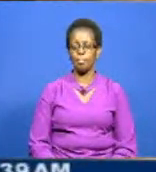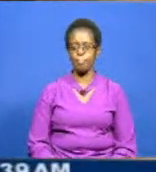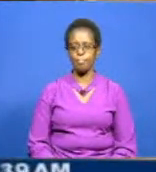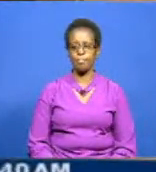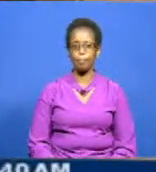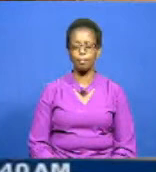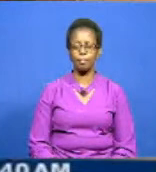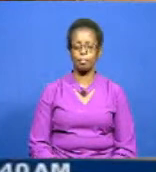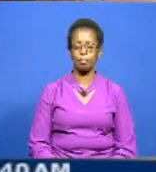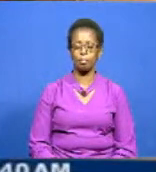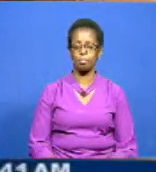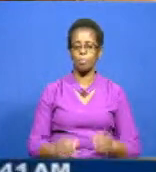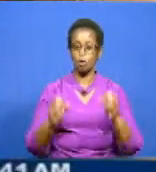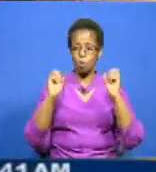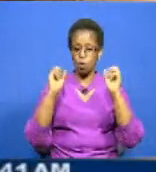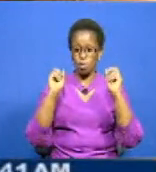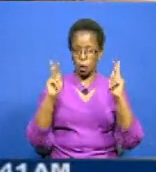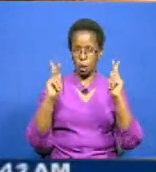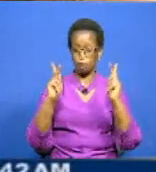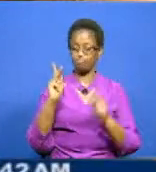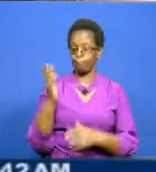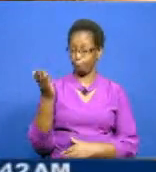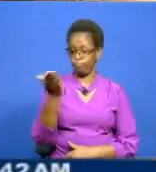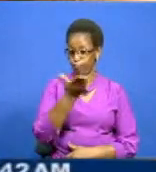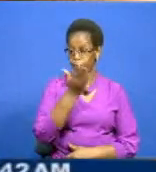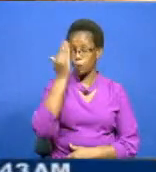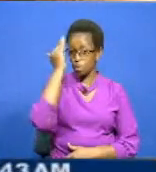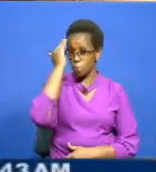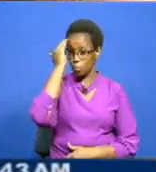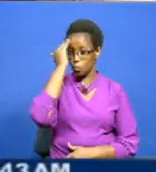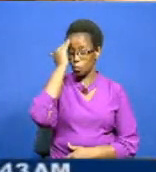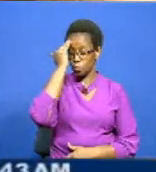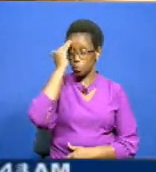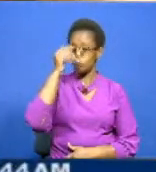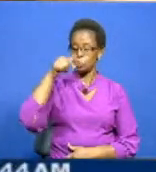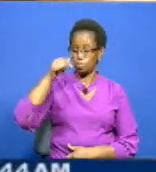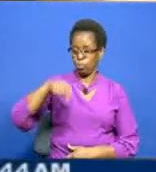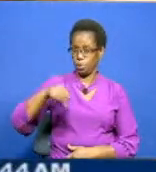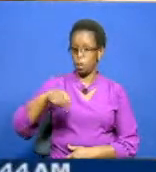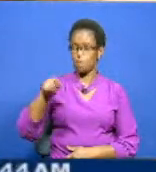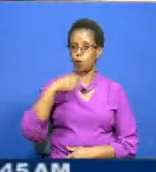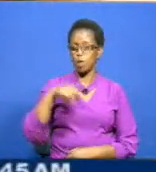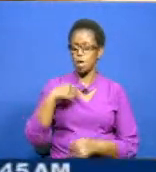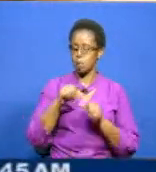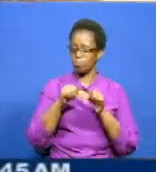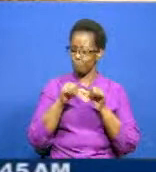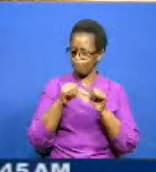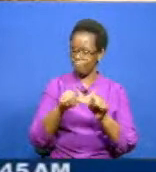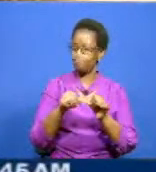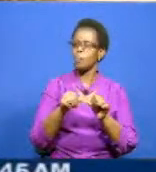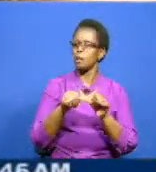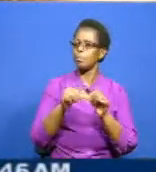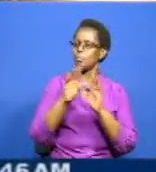Okay, honorable senators, you know, today is a continuation of yesterday.